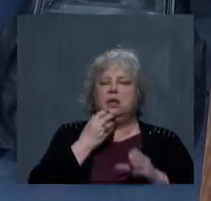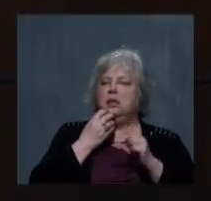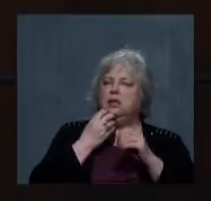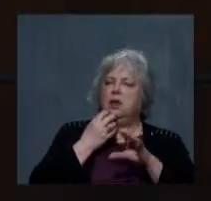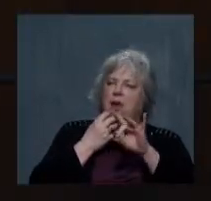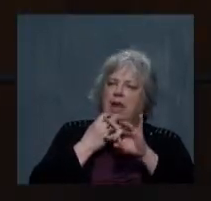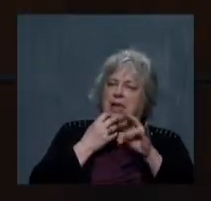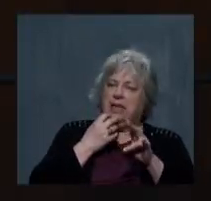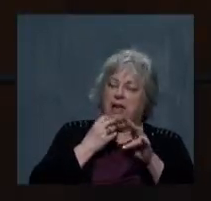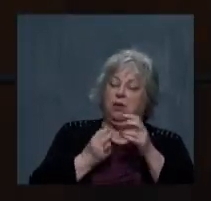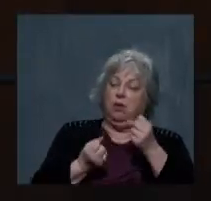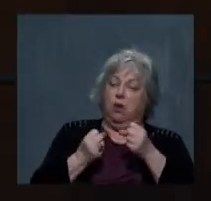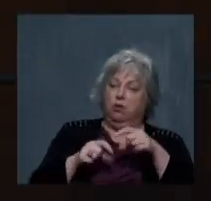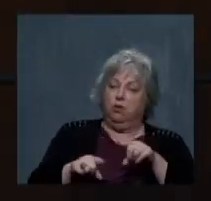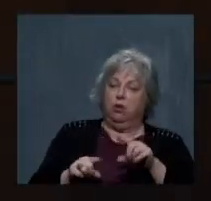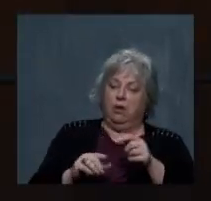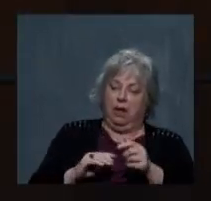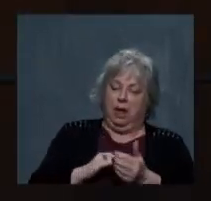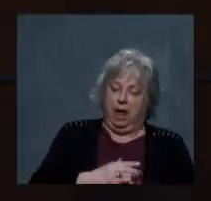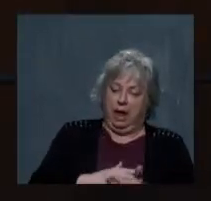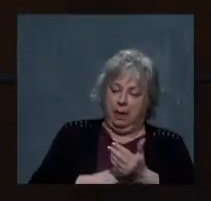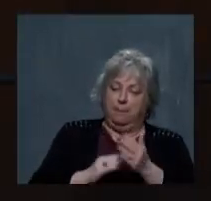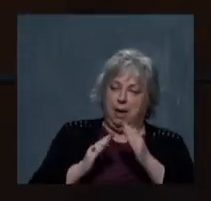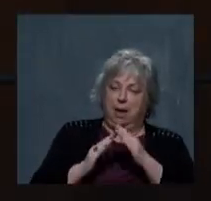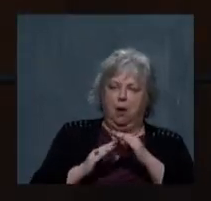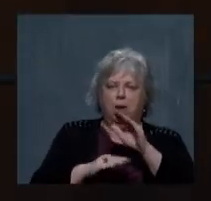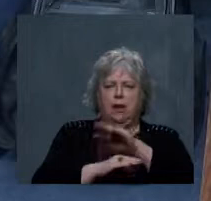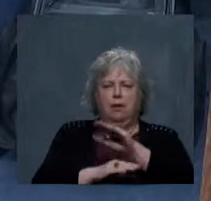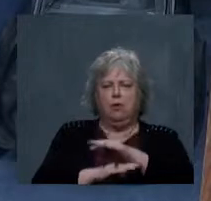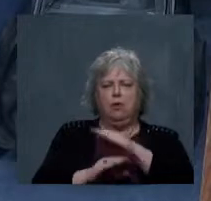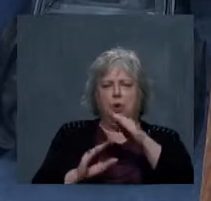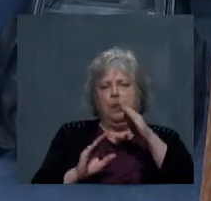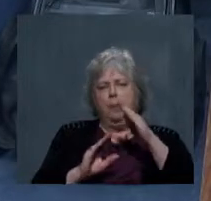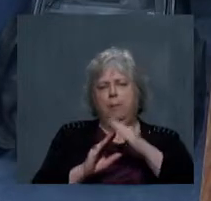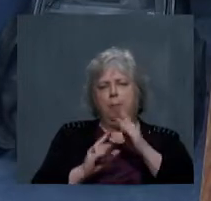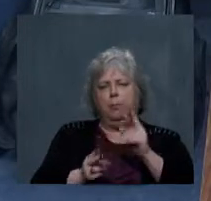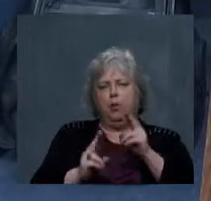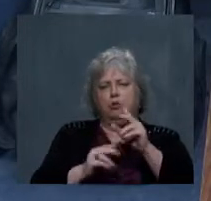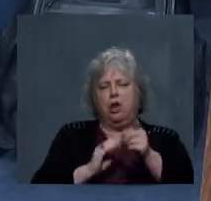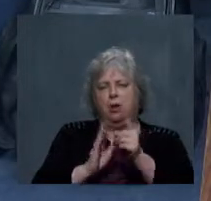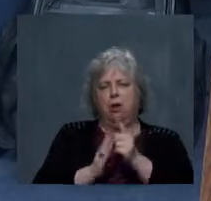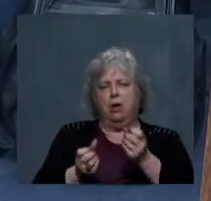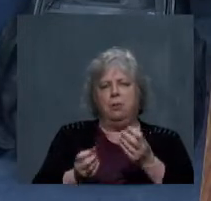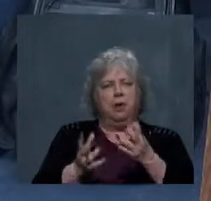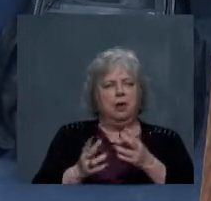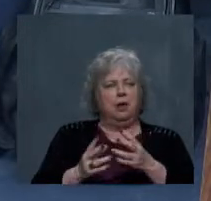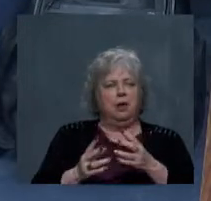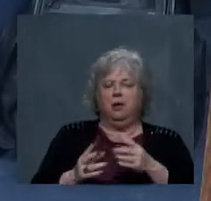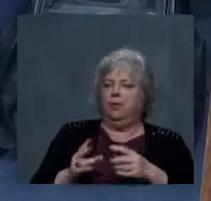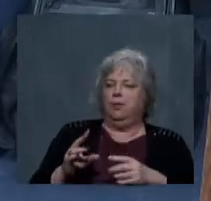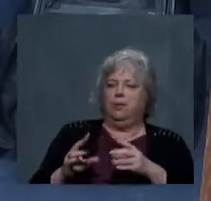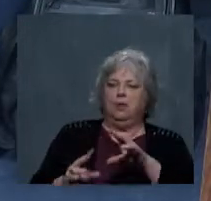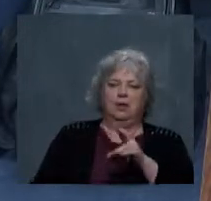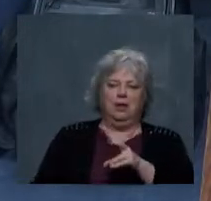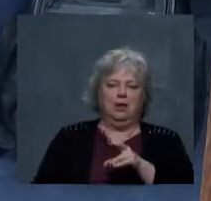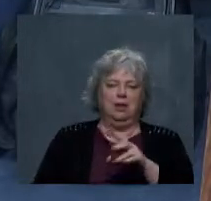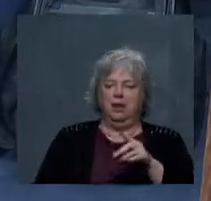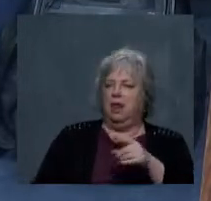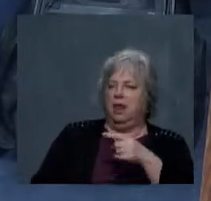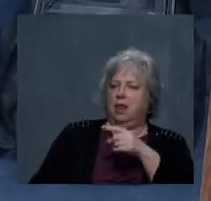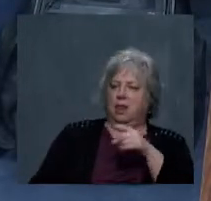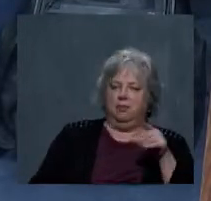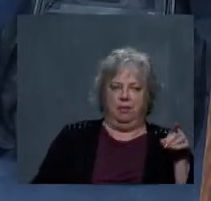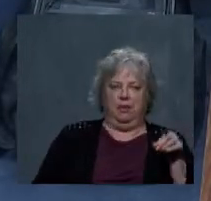87 vehicles during the AM peak hour and during the evening peak hour? Evening, they're showing 78. This morning I wrote down 20 and 30, but